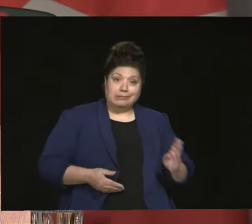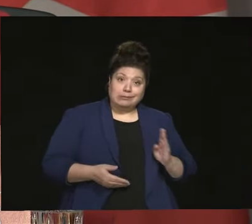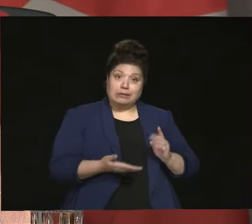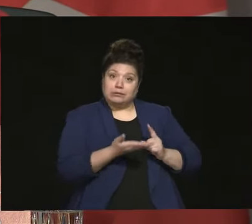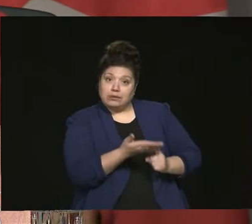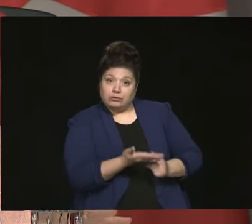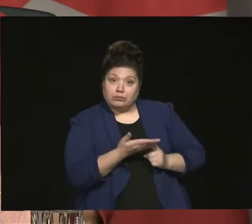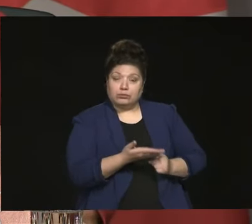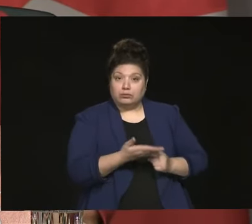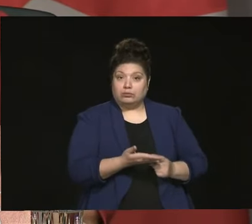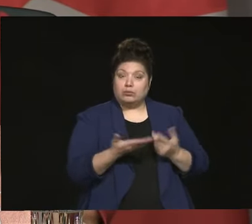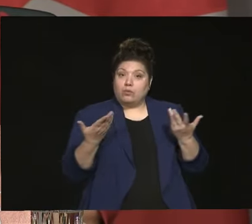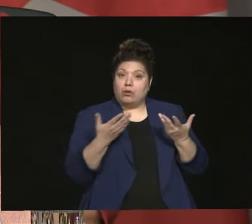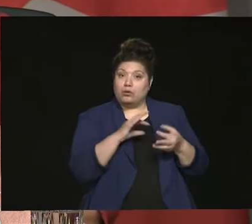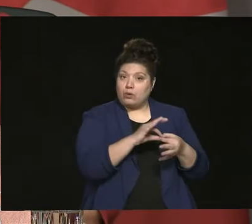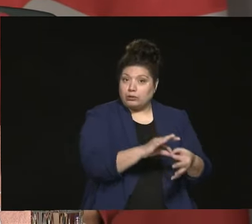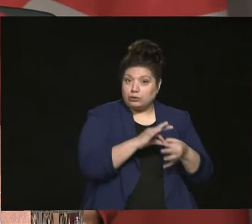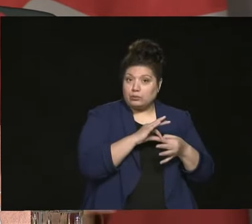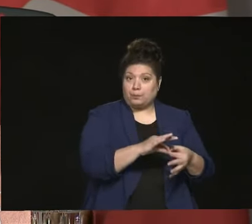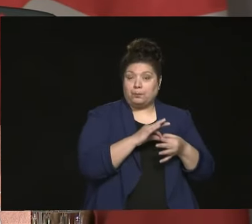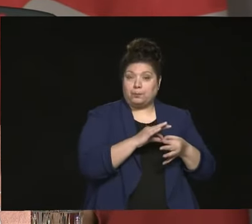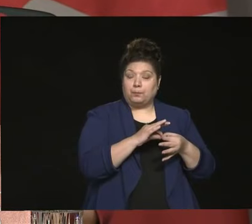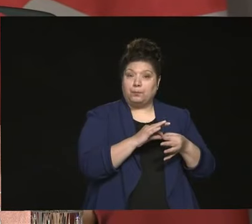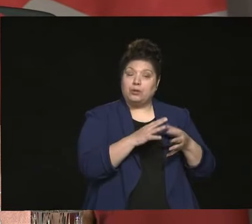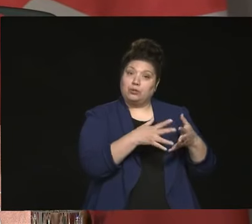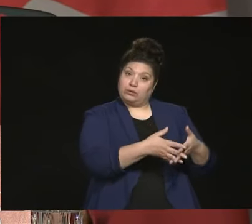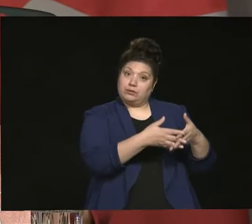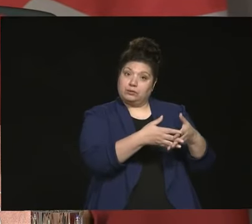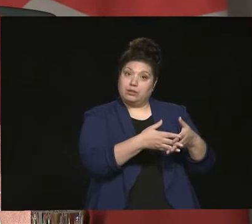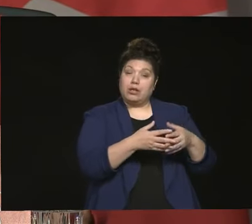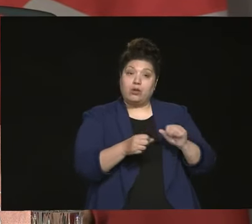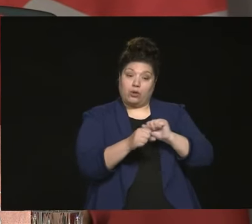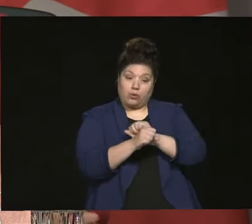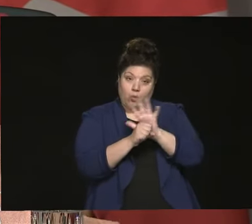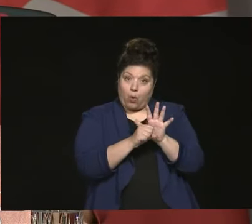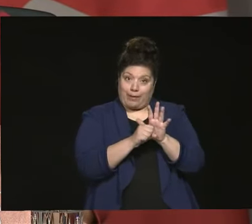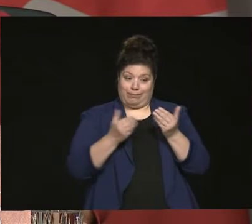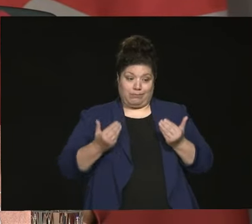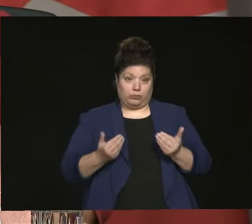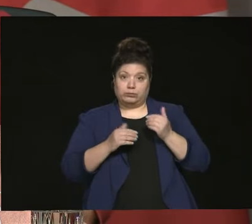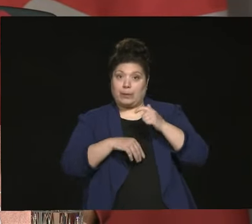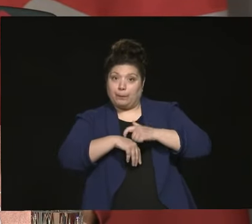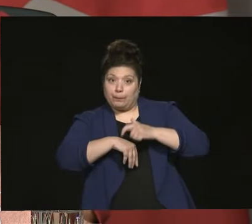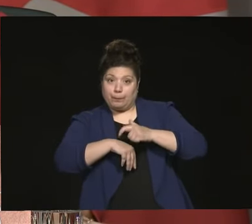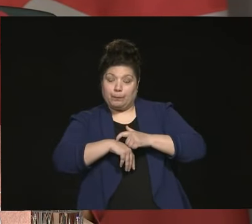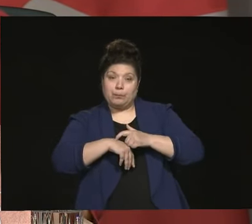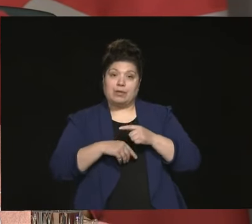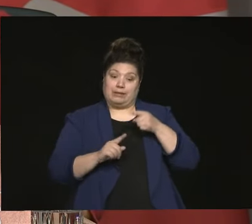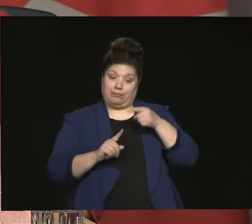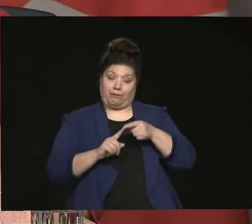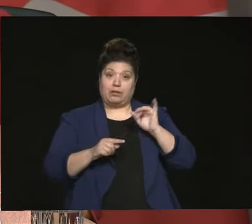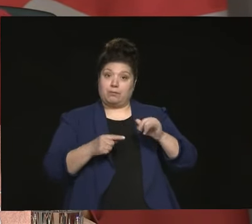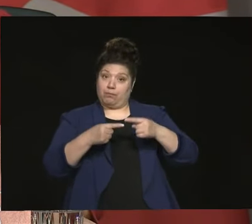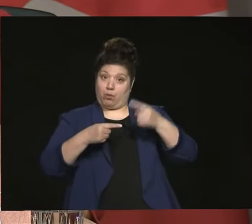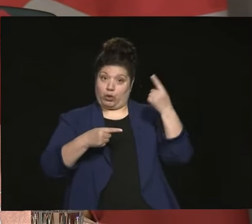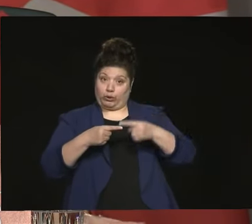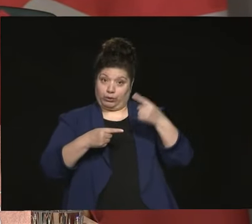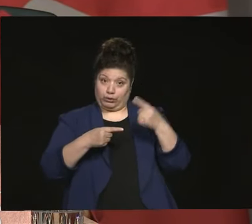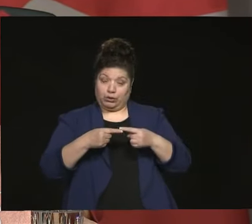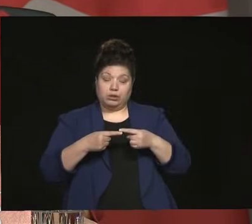States, during the coronavirus pandemic, and specifically with regard to the border, the relationship has